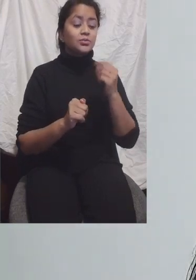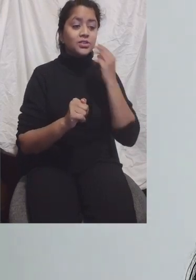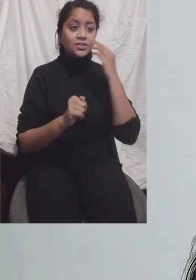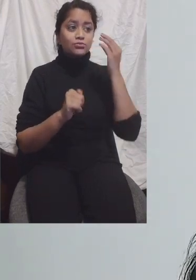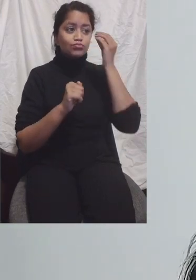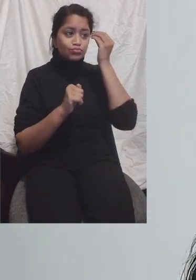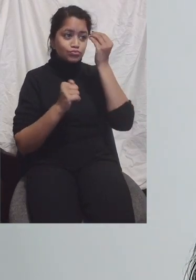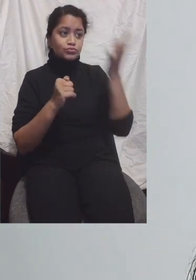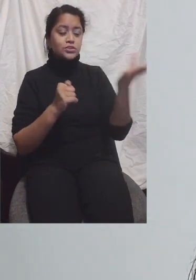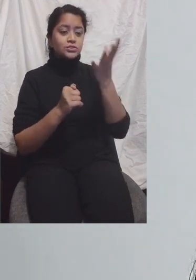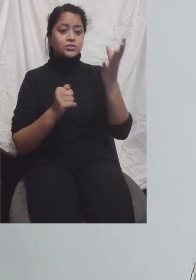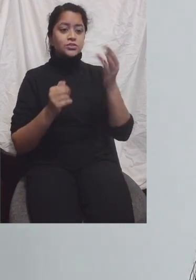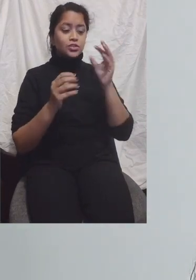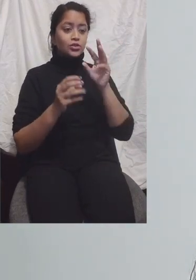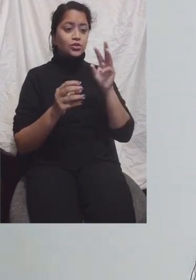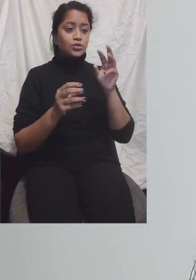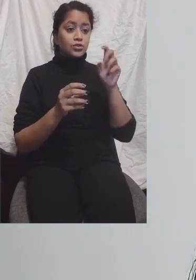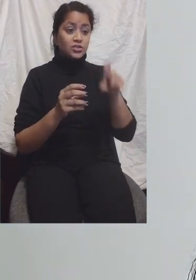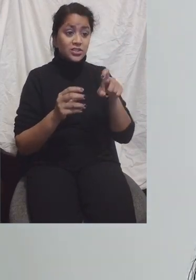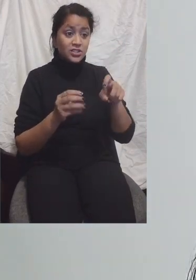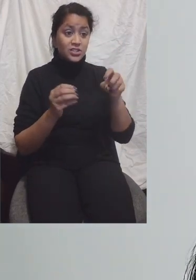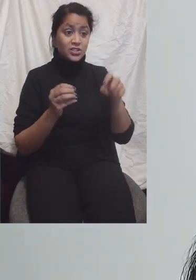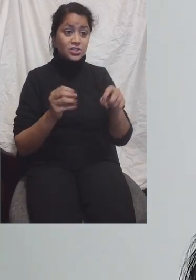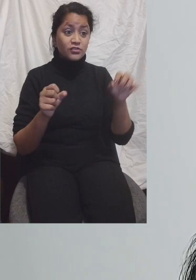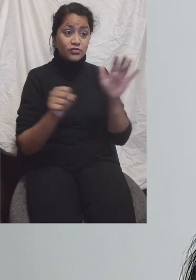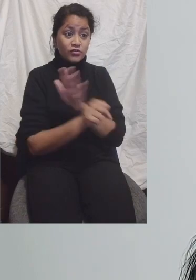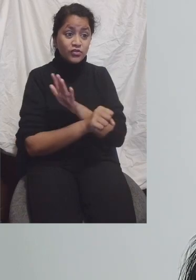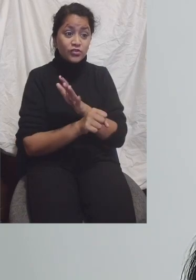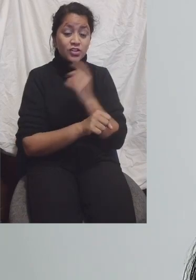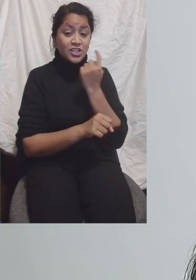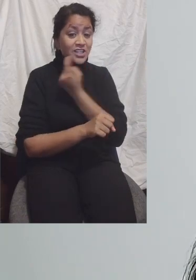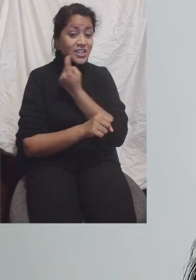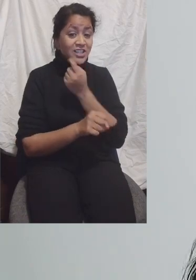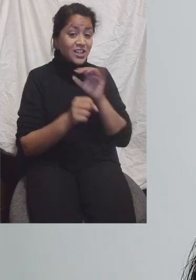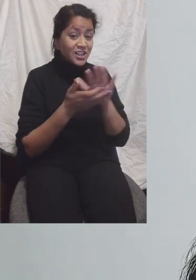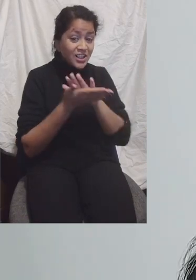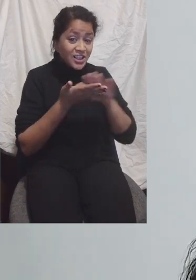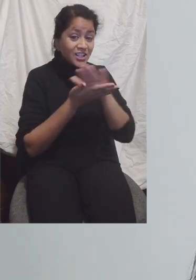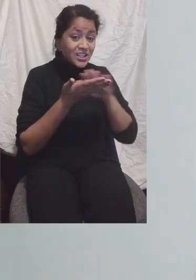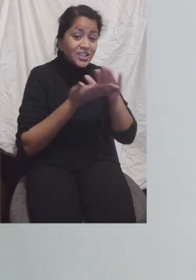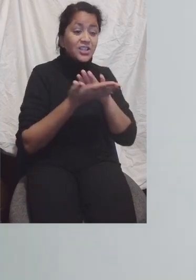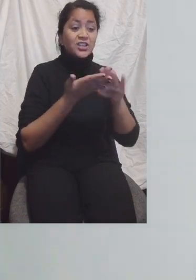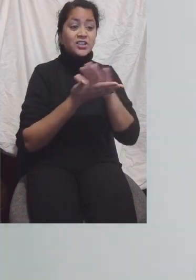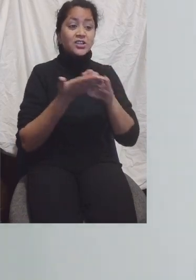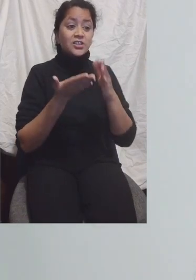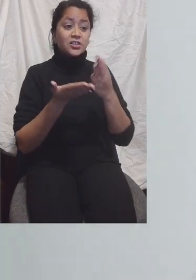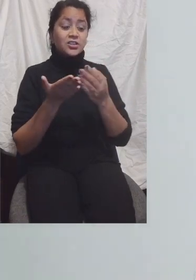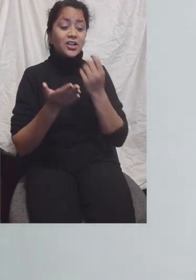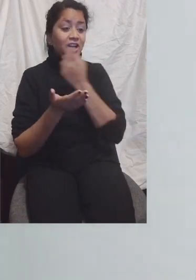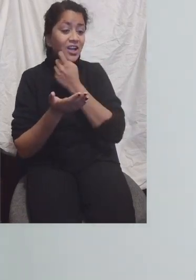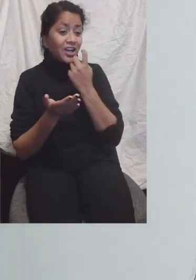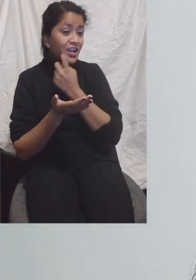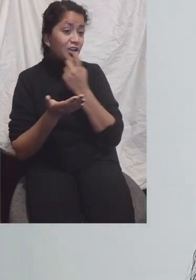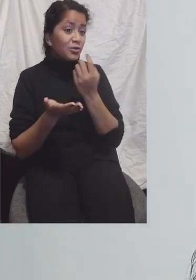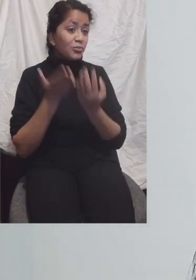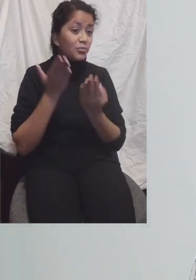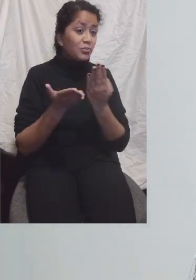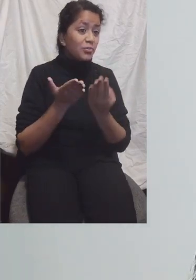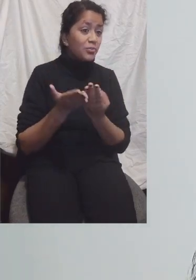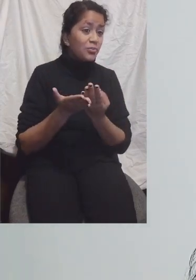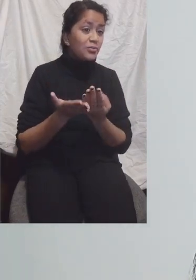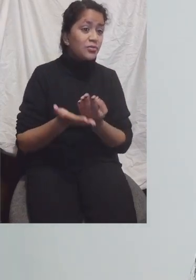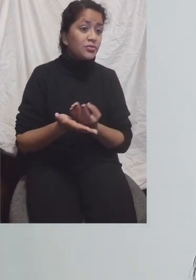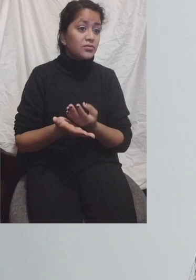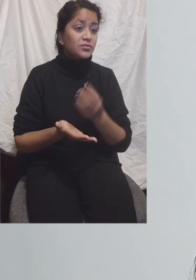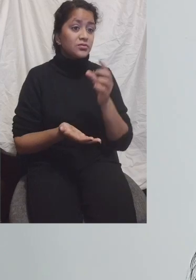do is we'll check them over, we'll check their teeth, and at that point we can advise owners, does the